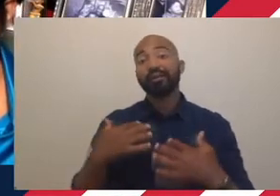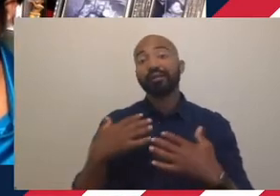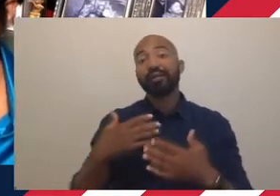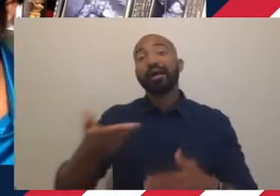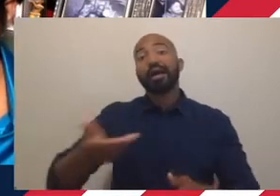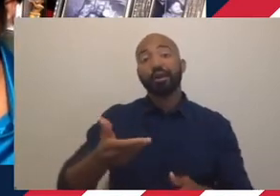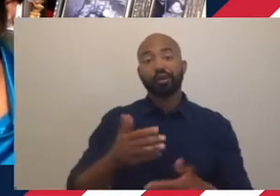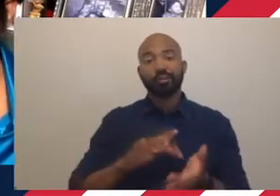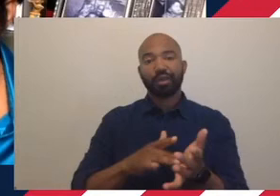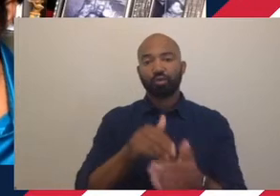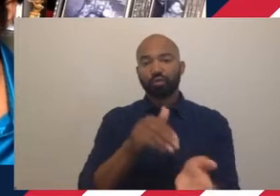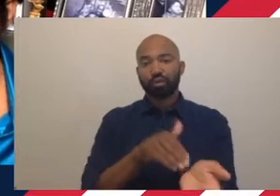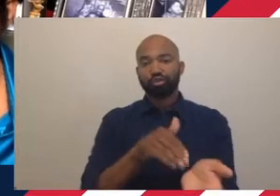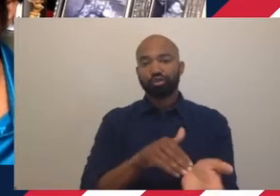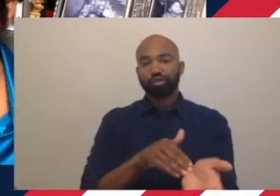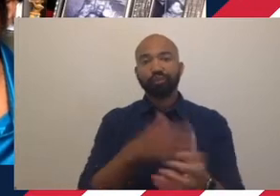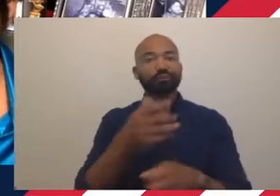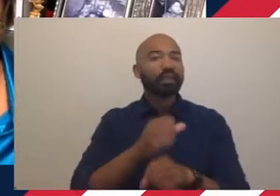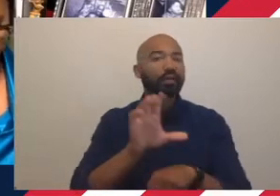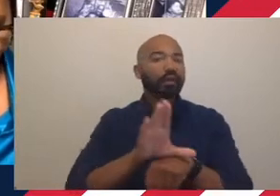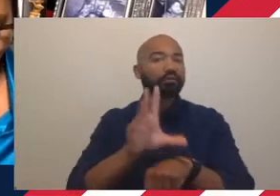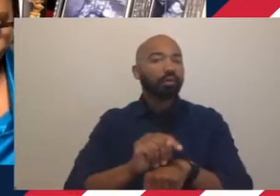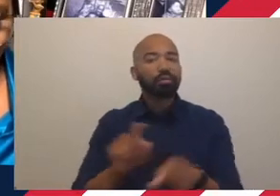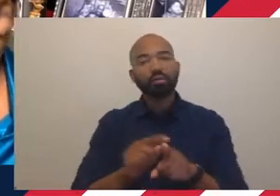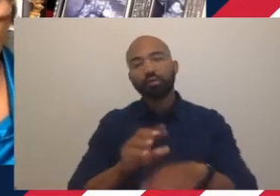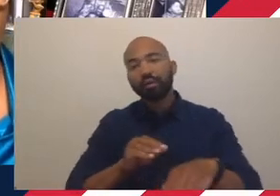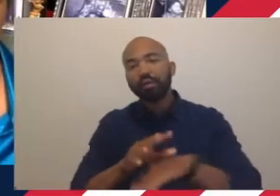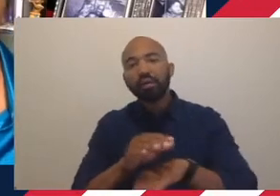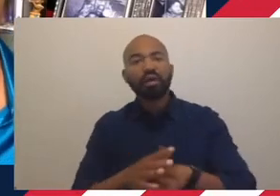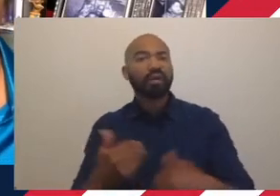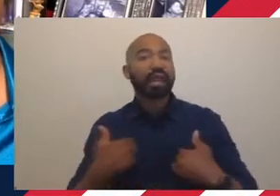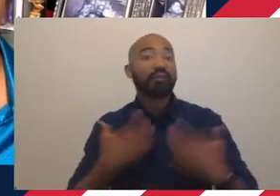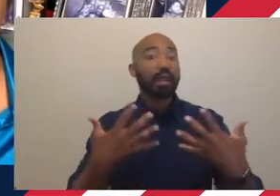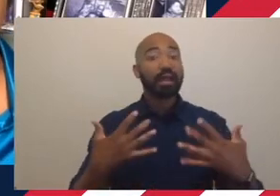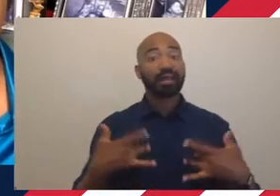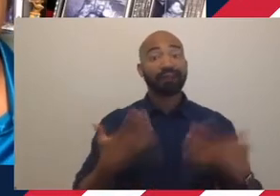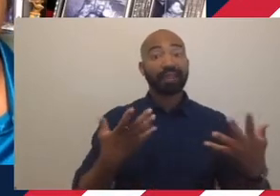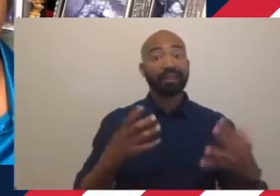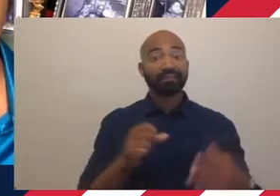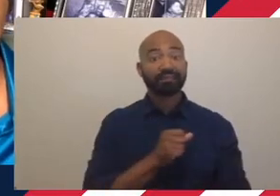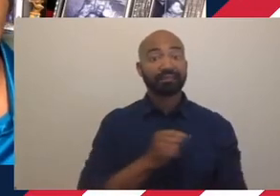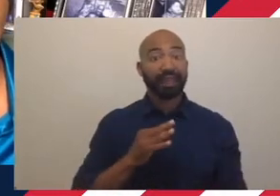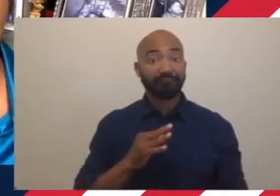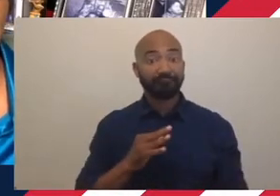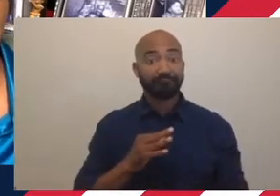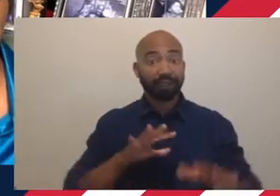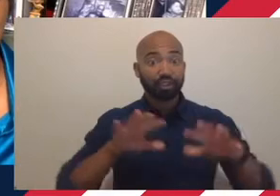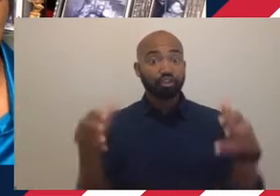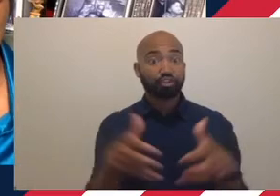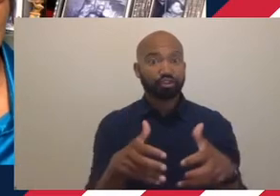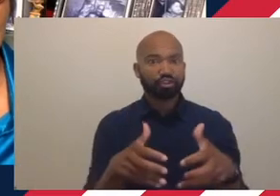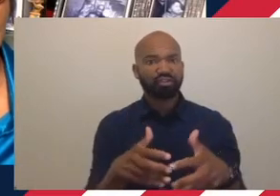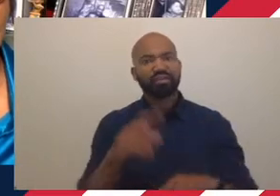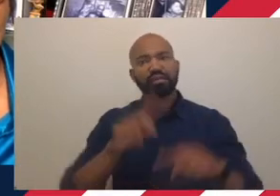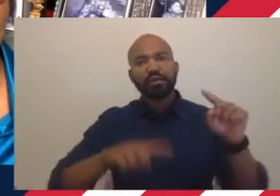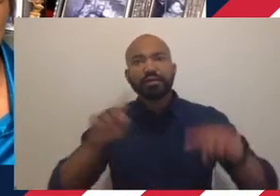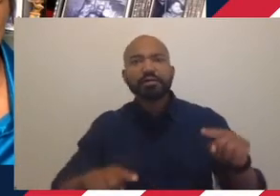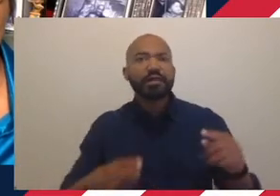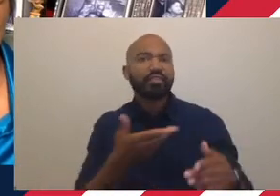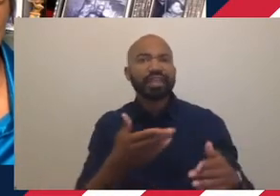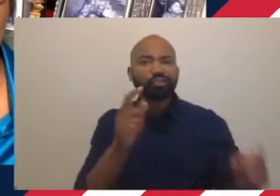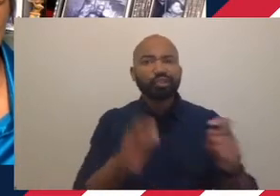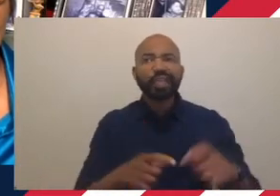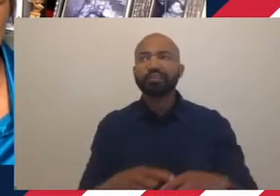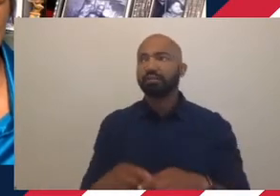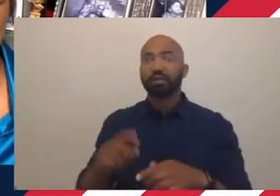consultation and advice because we do a lot of event staffing and every event is different. Numbers of exits, how close people